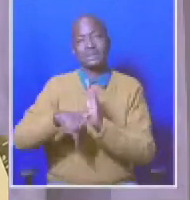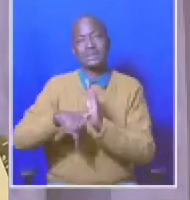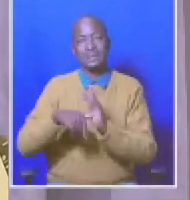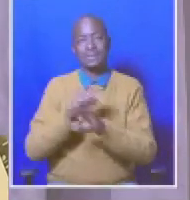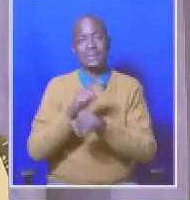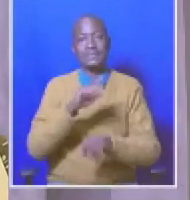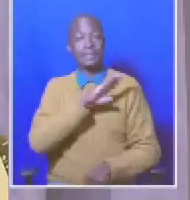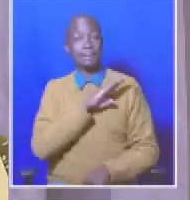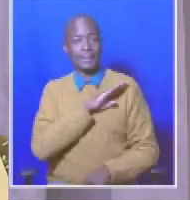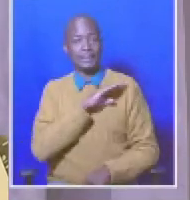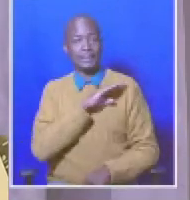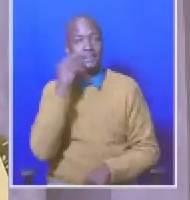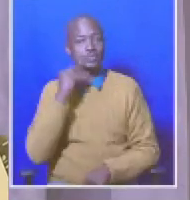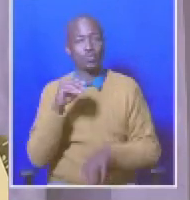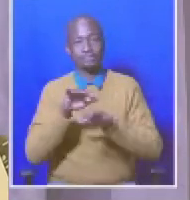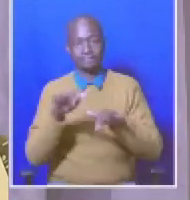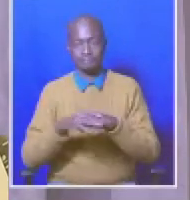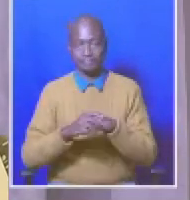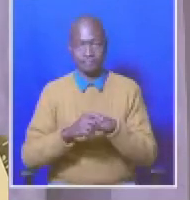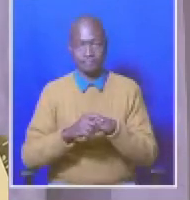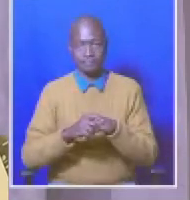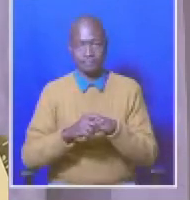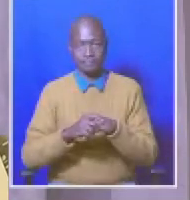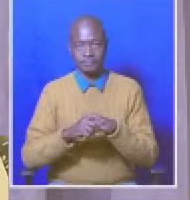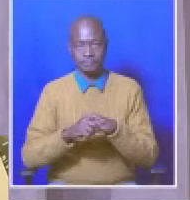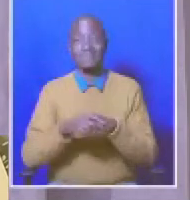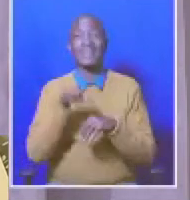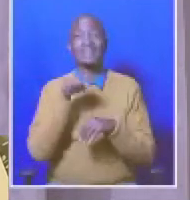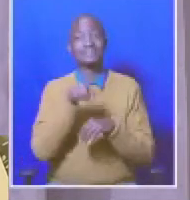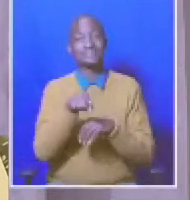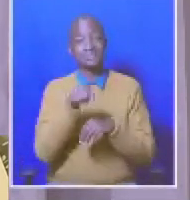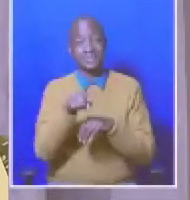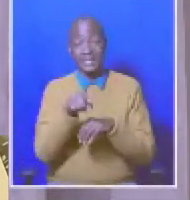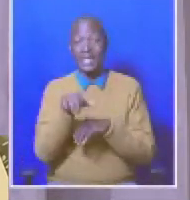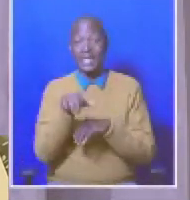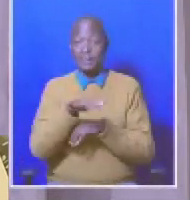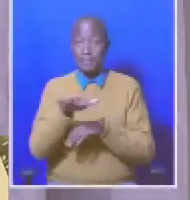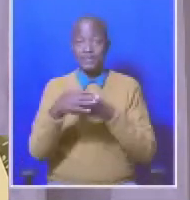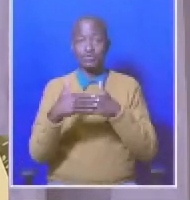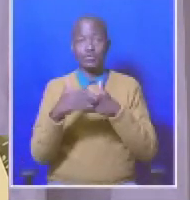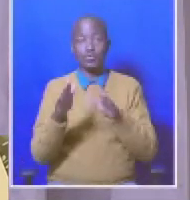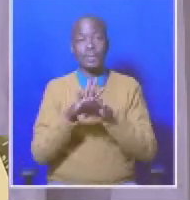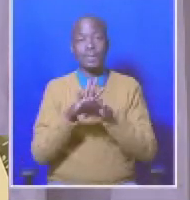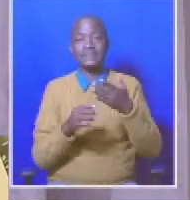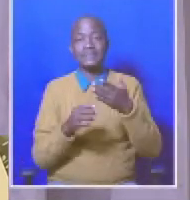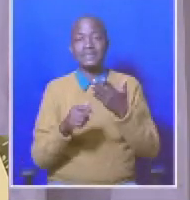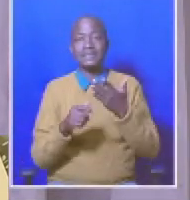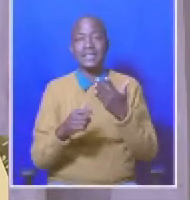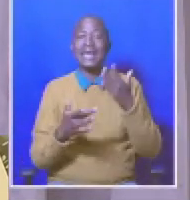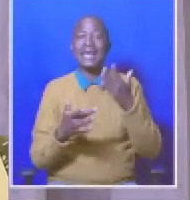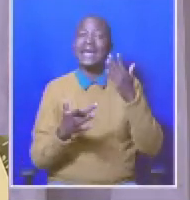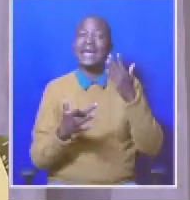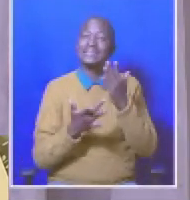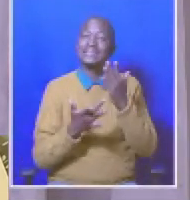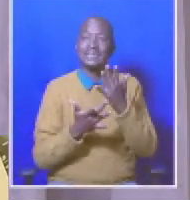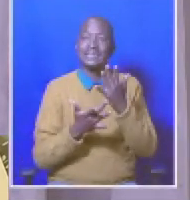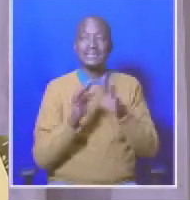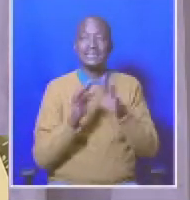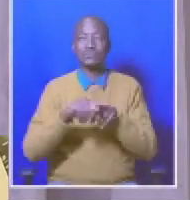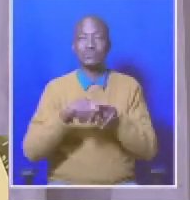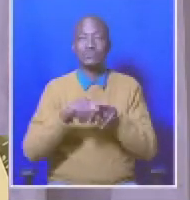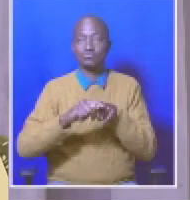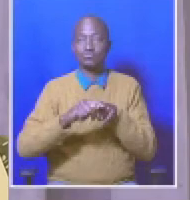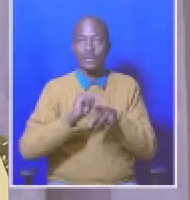veterans. The precinct opened an on-site technical training center in April of this